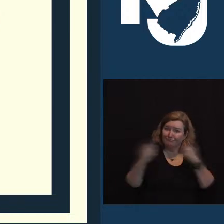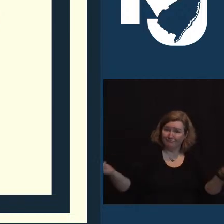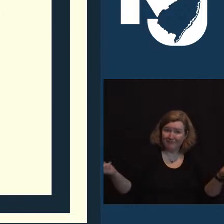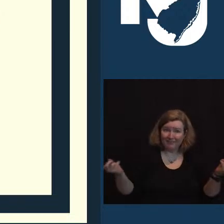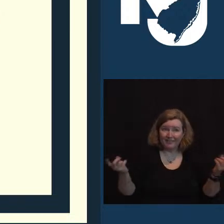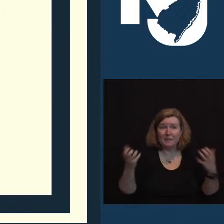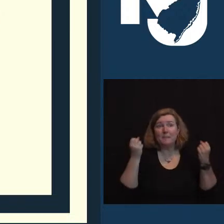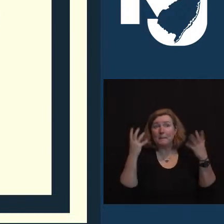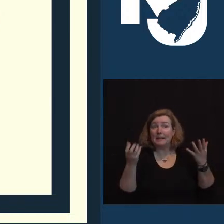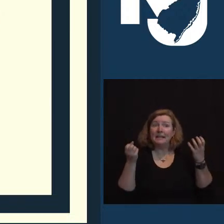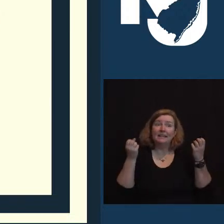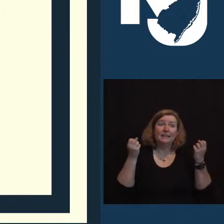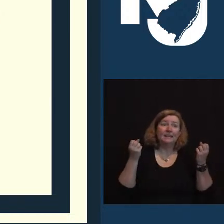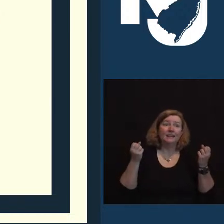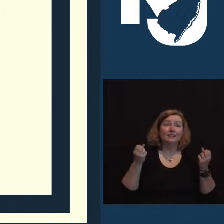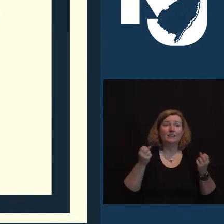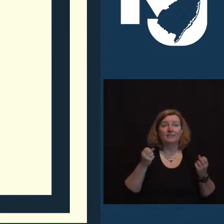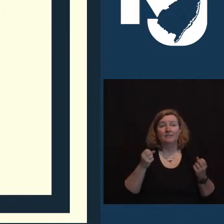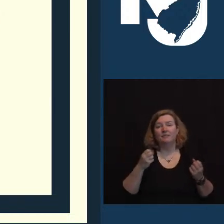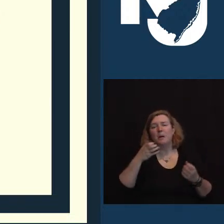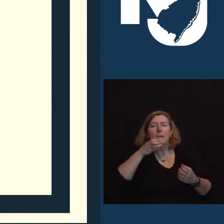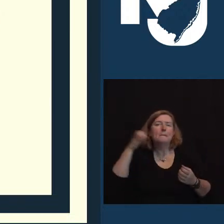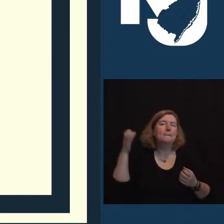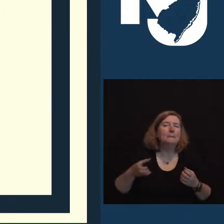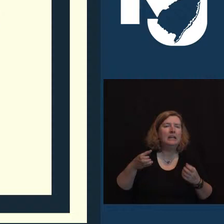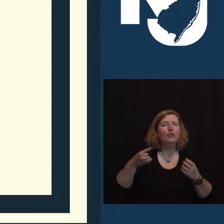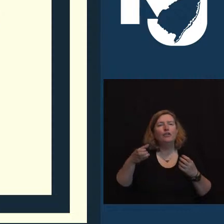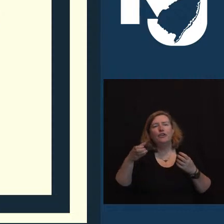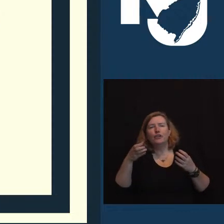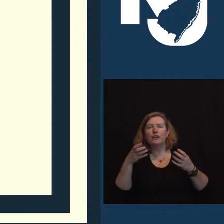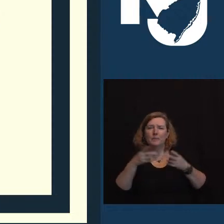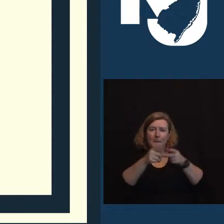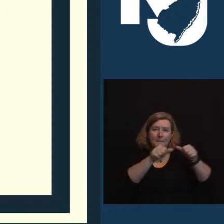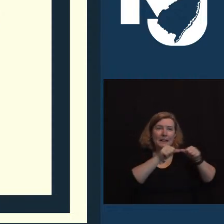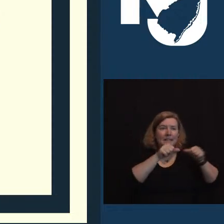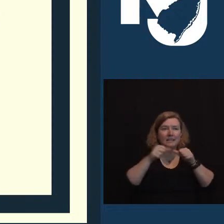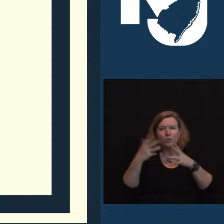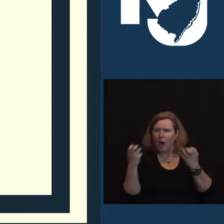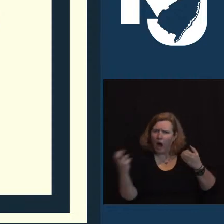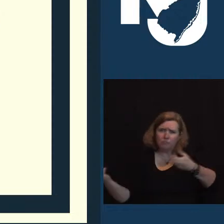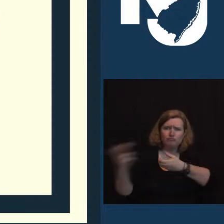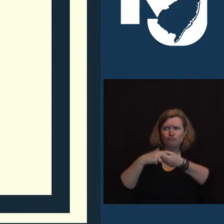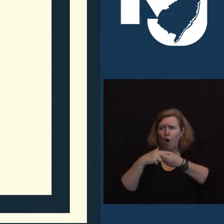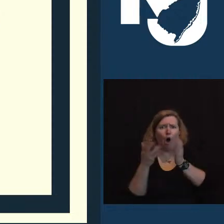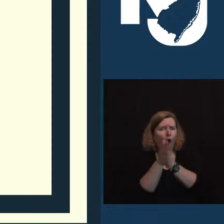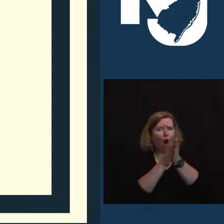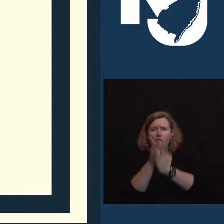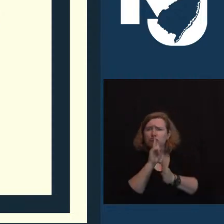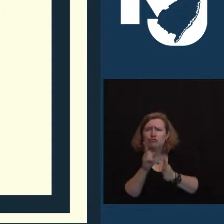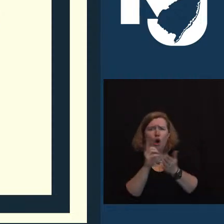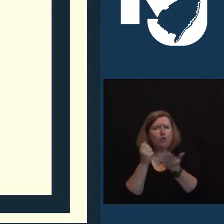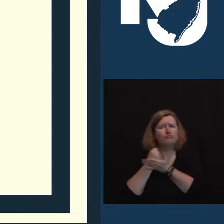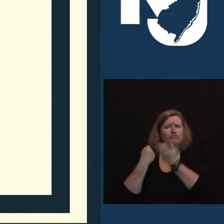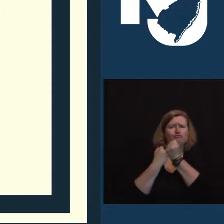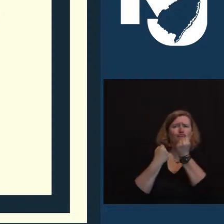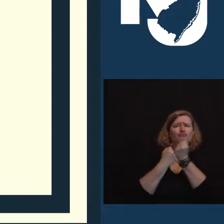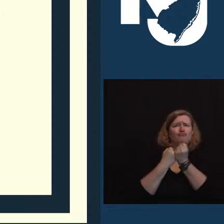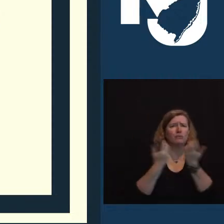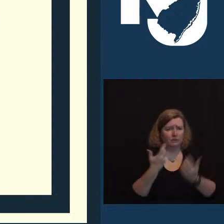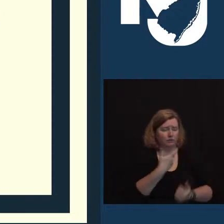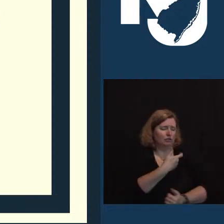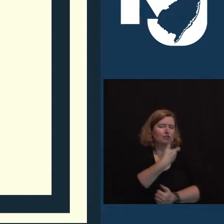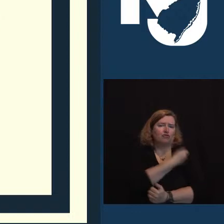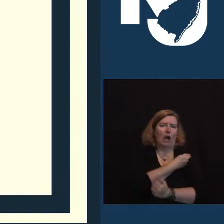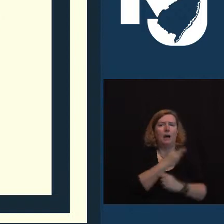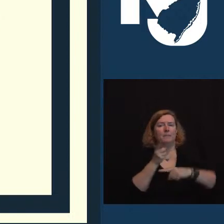brewers up and down the state have asked to be a part of our Shot in a Beer vaccination incentive program. For the updated list of